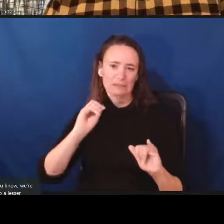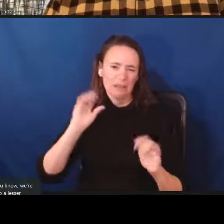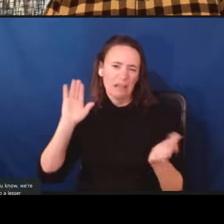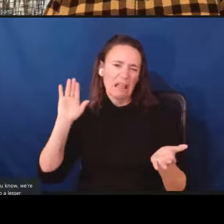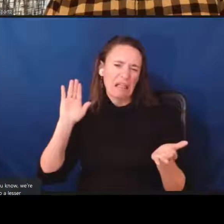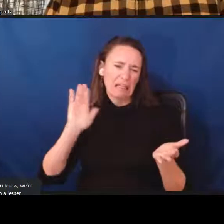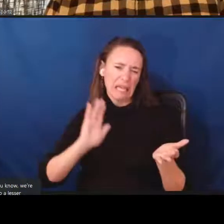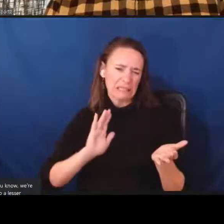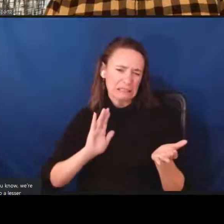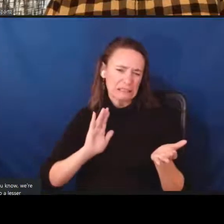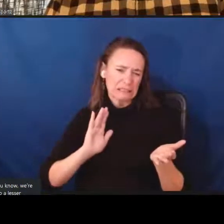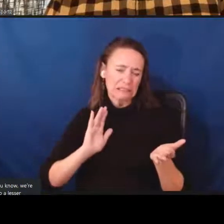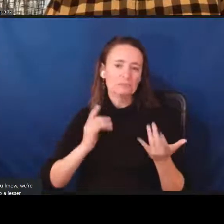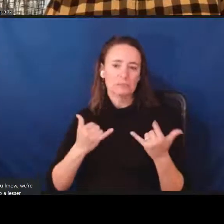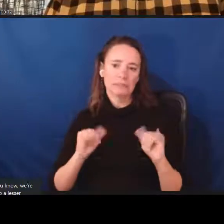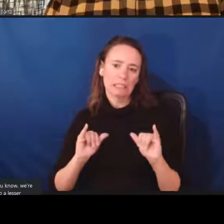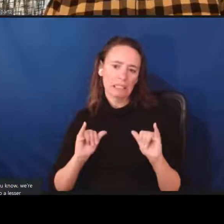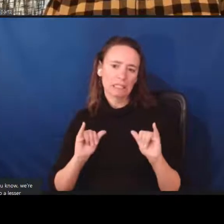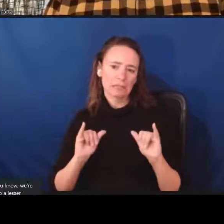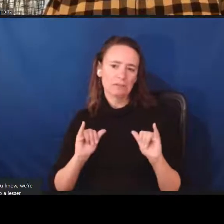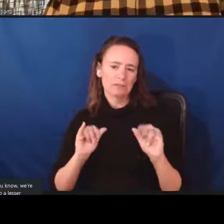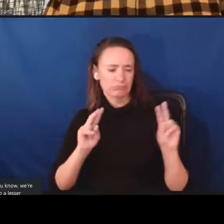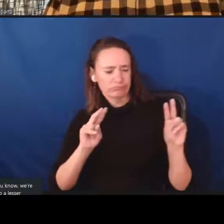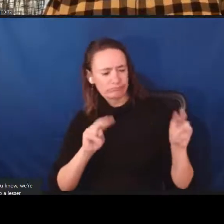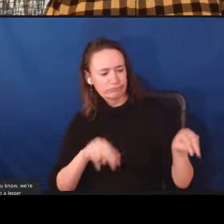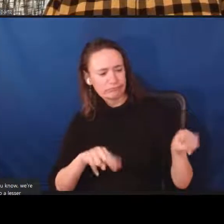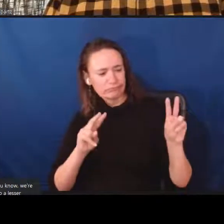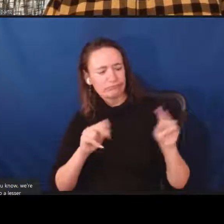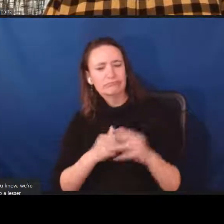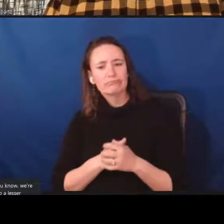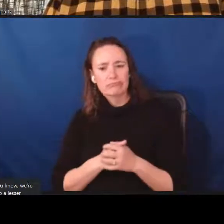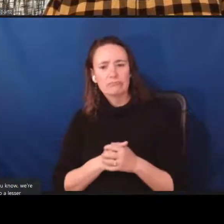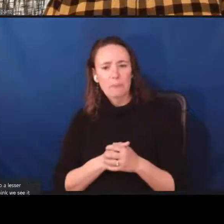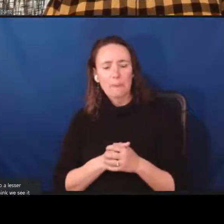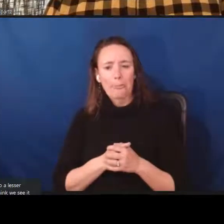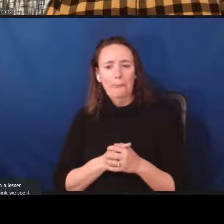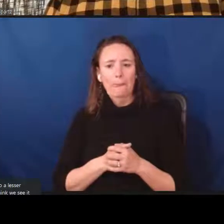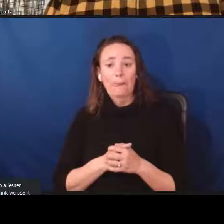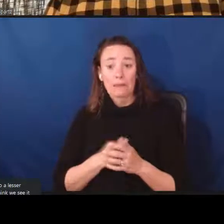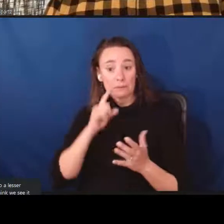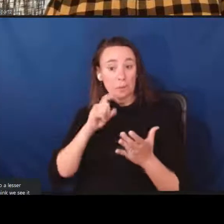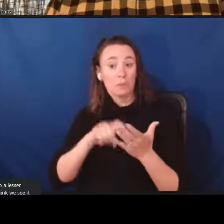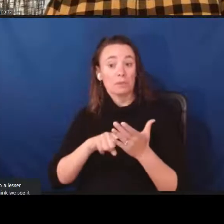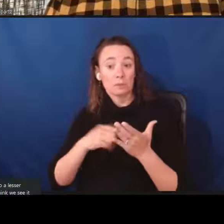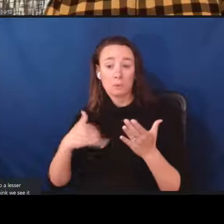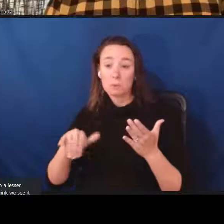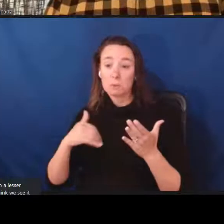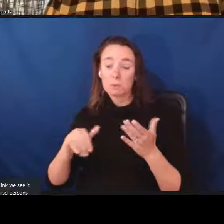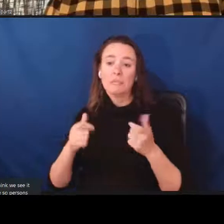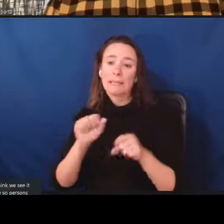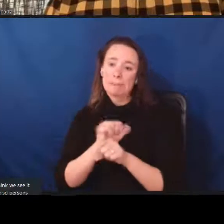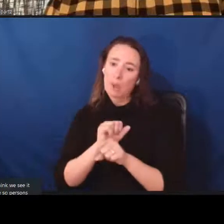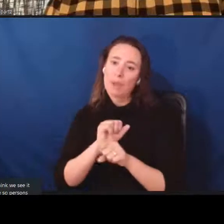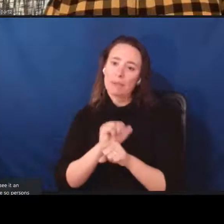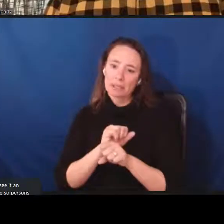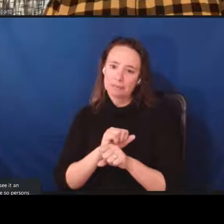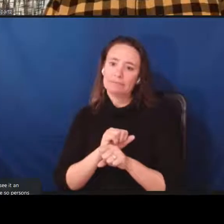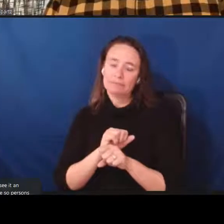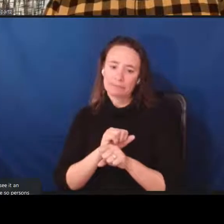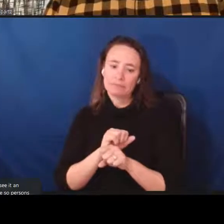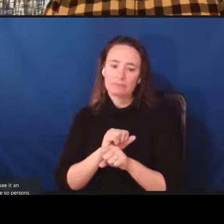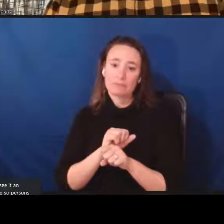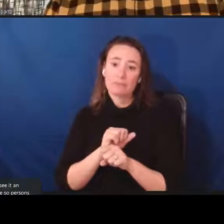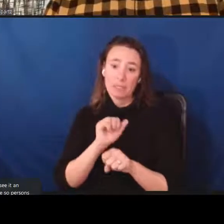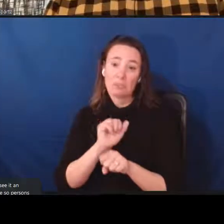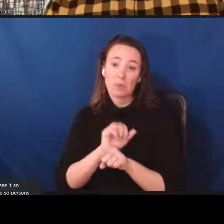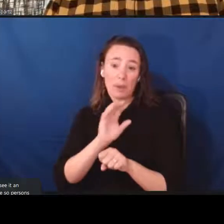there. And I think we see it in employment. The employment rates of persons with disabilities are really